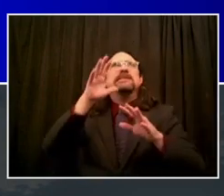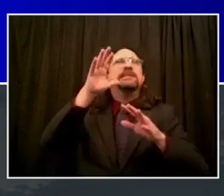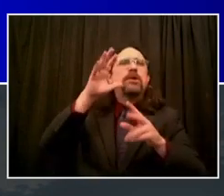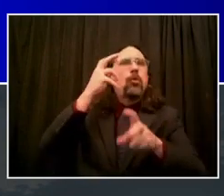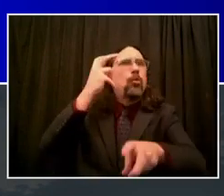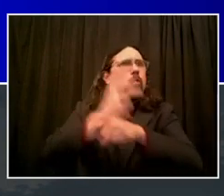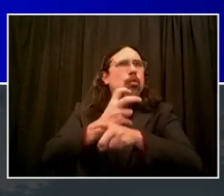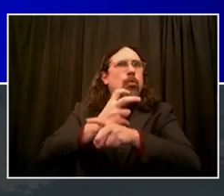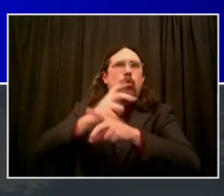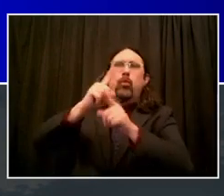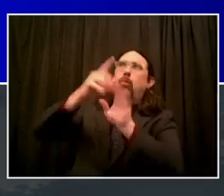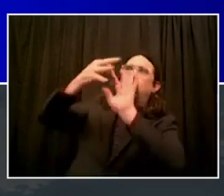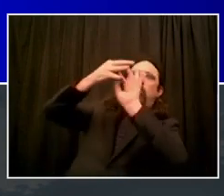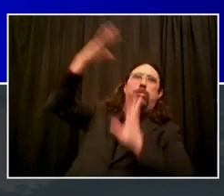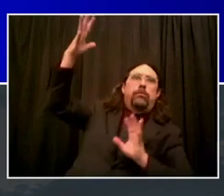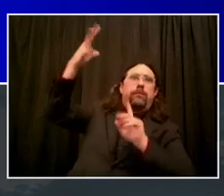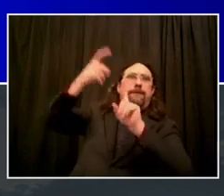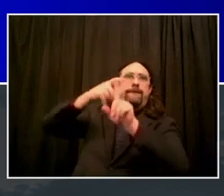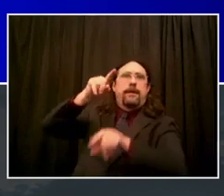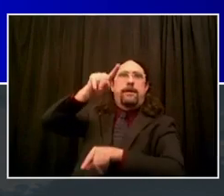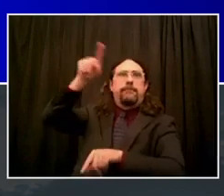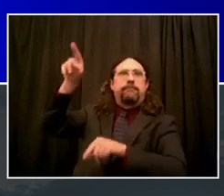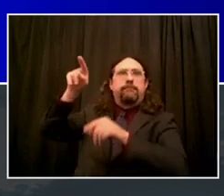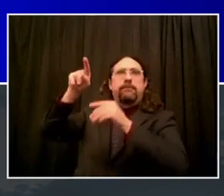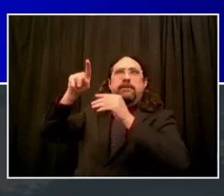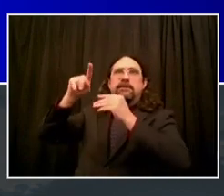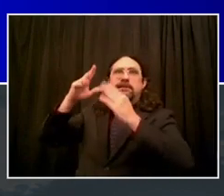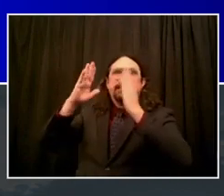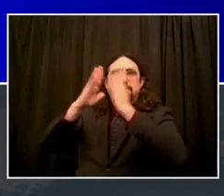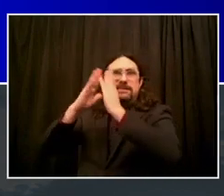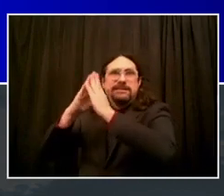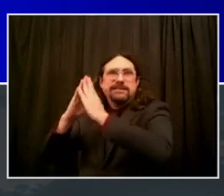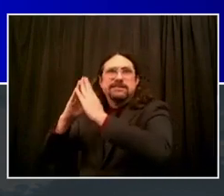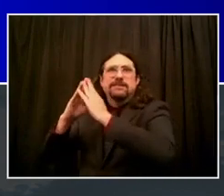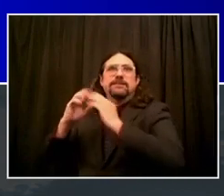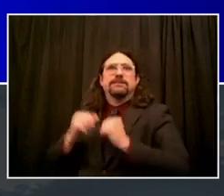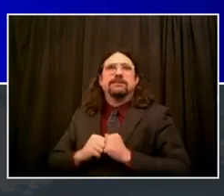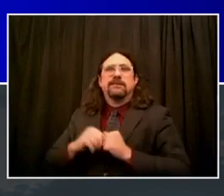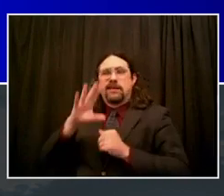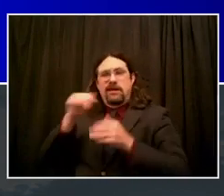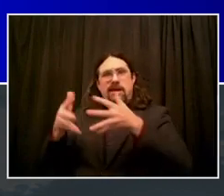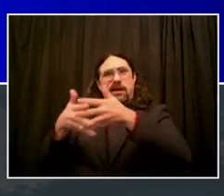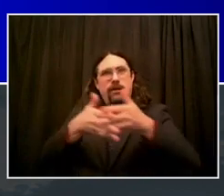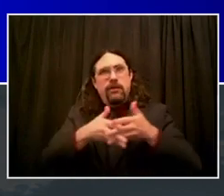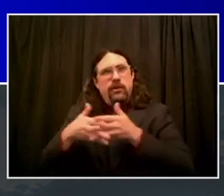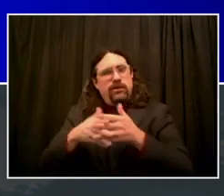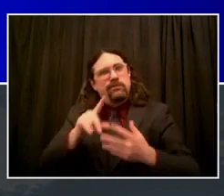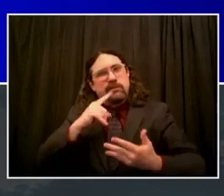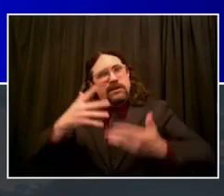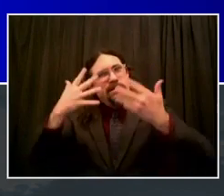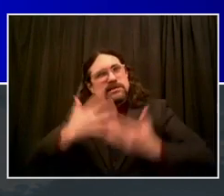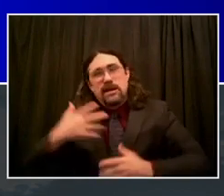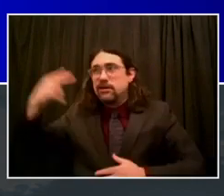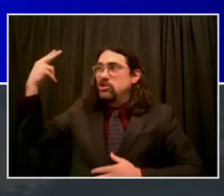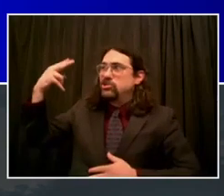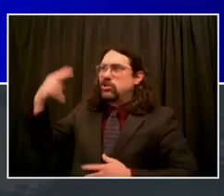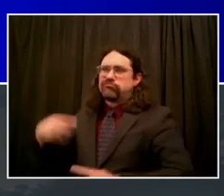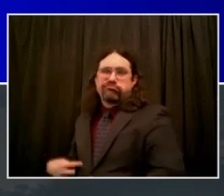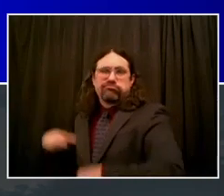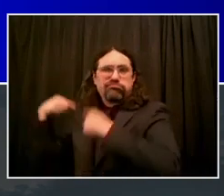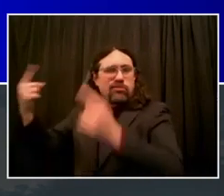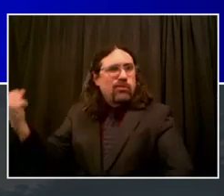city, and that's something we have to change profoundly. So we know if you're a senior and you're lower income, particularly if you live in a community of